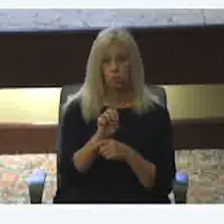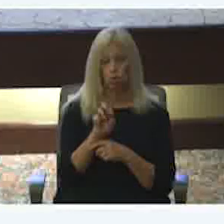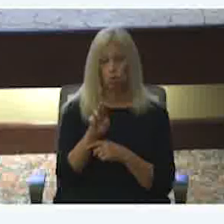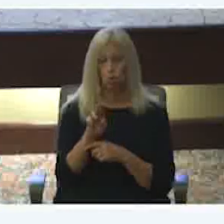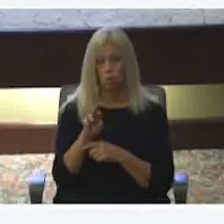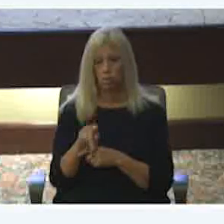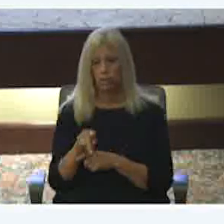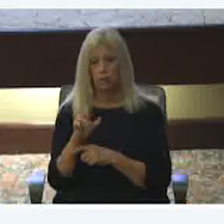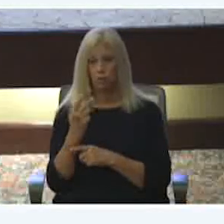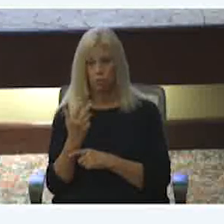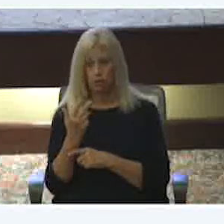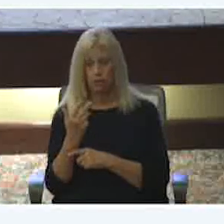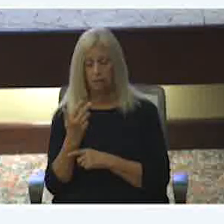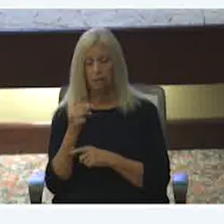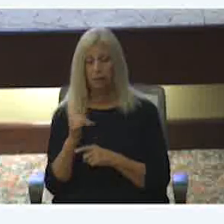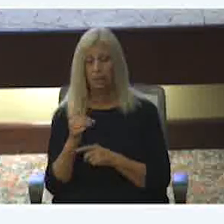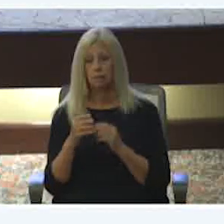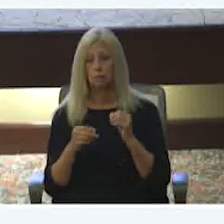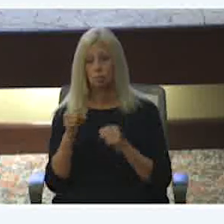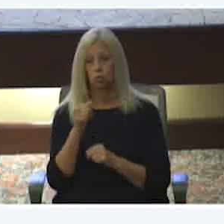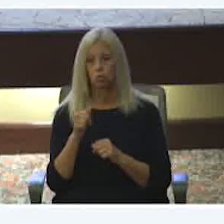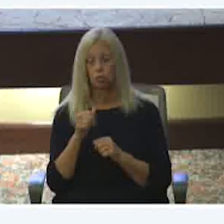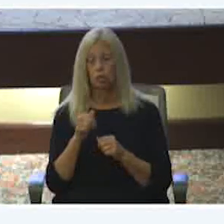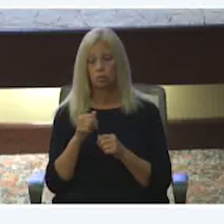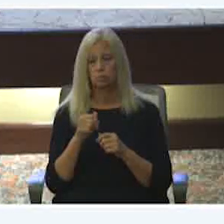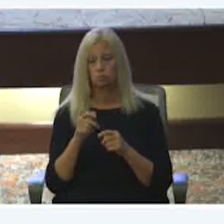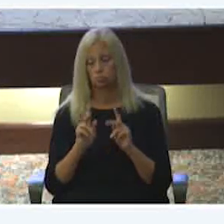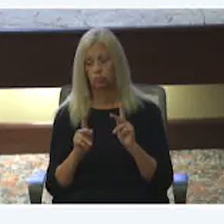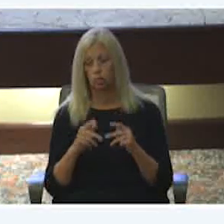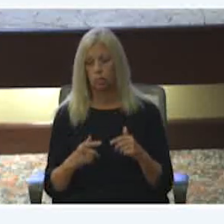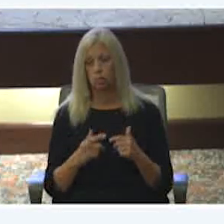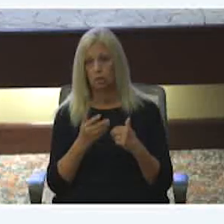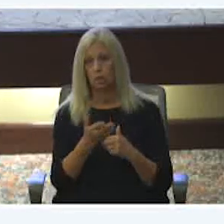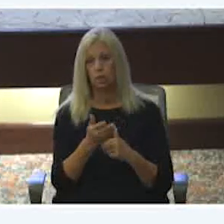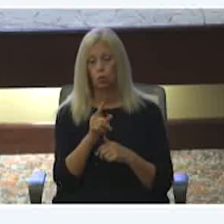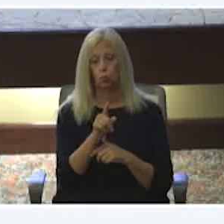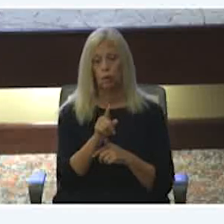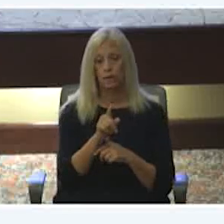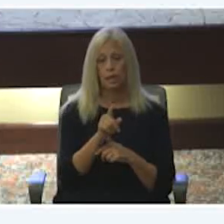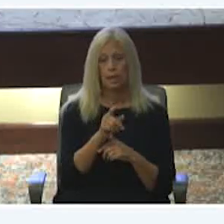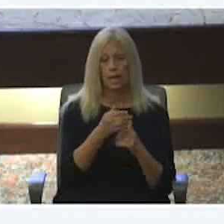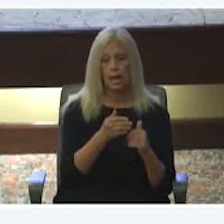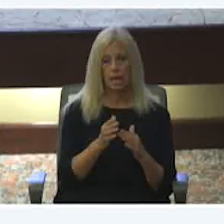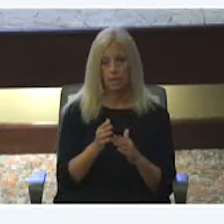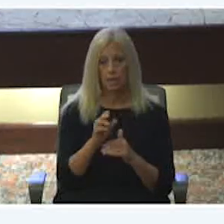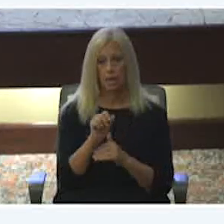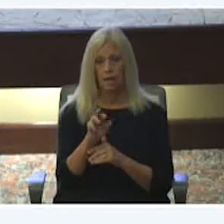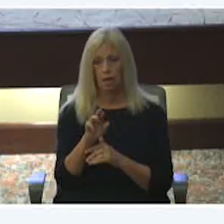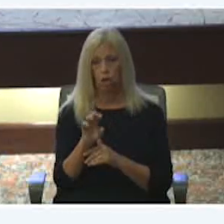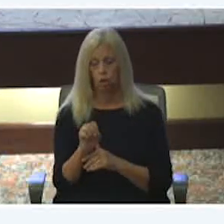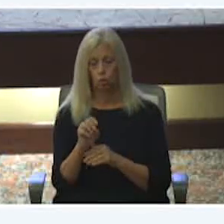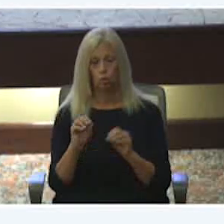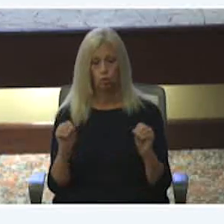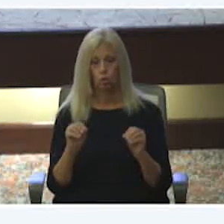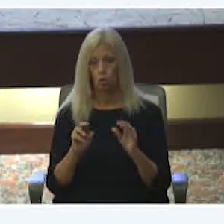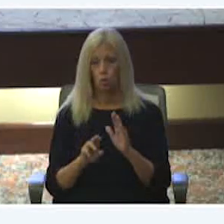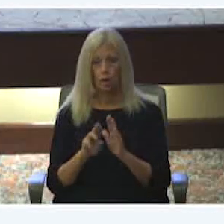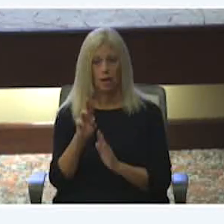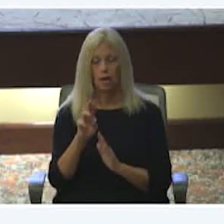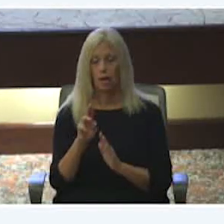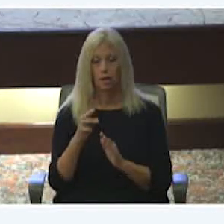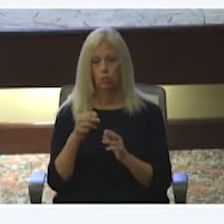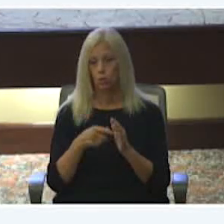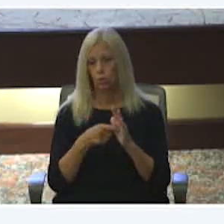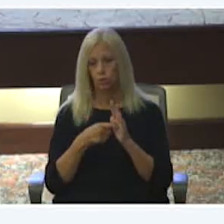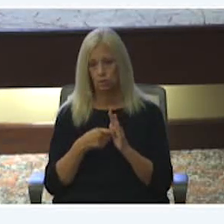our most dense residential zoning that allows up to 40 units an acre, and then has no height requirements. And